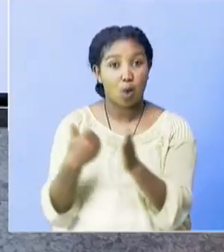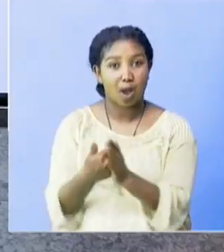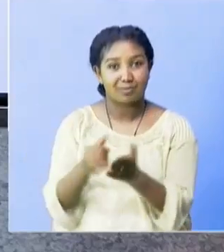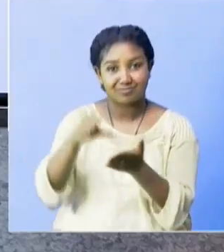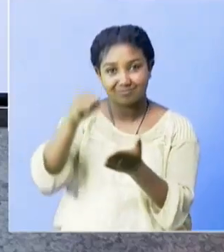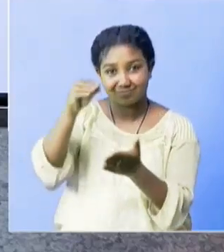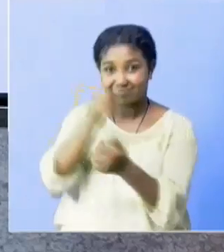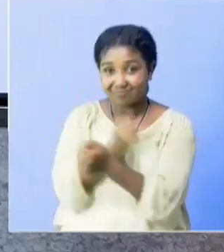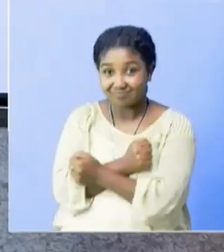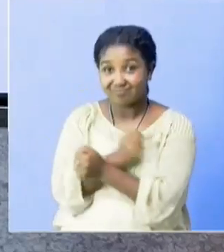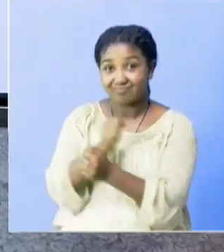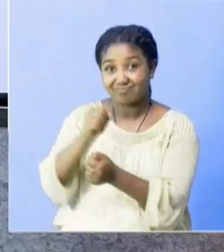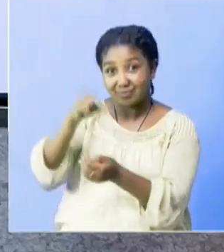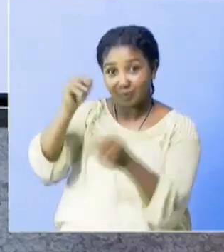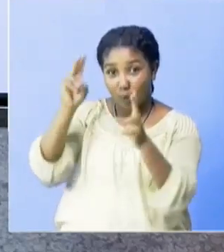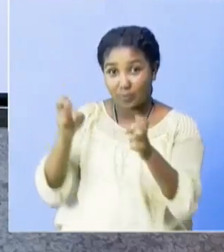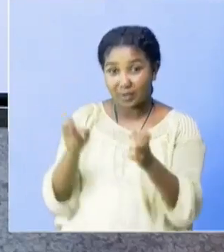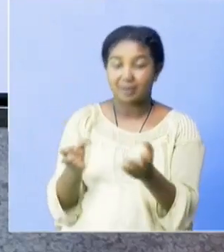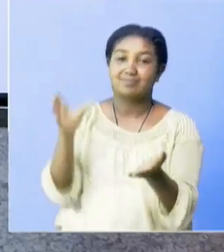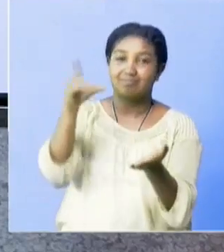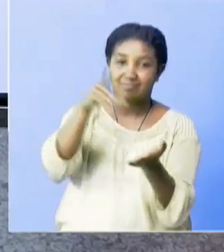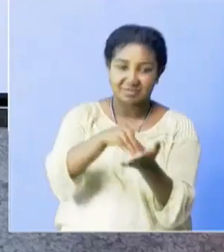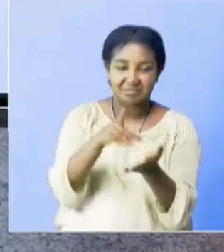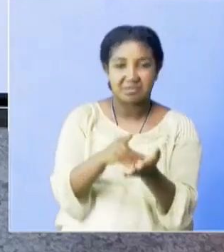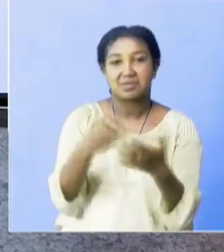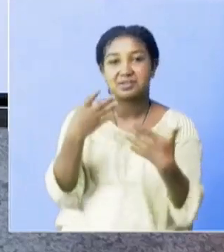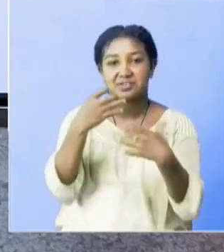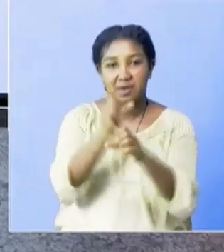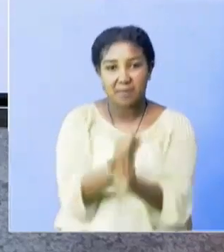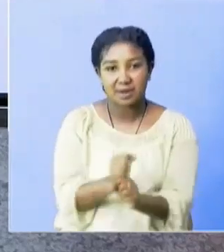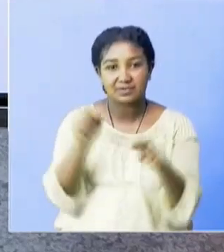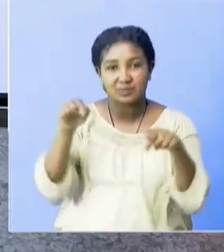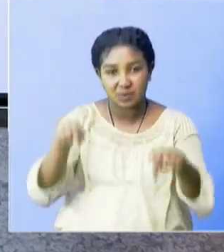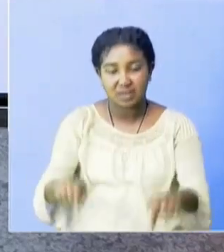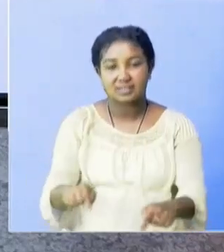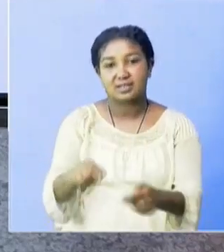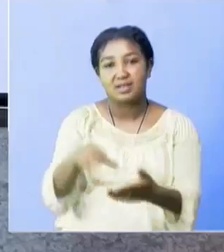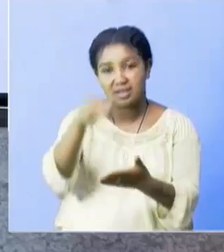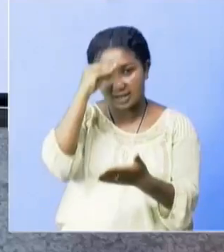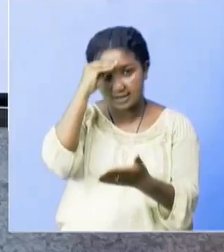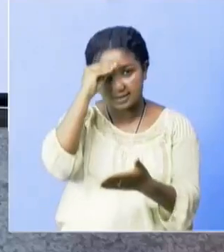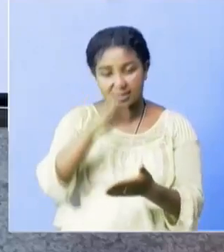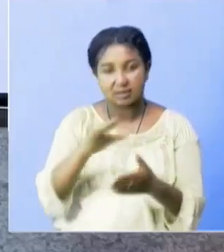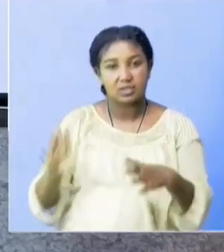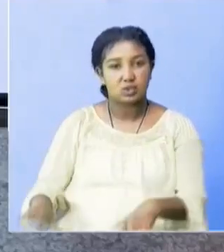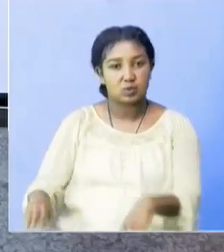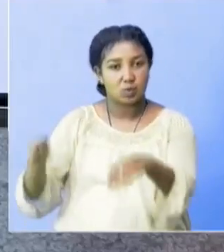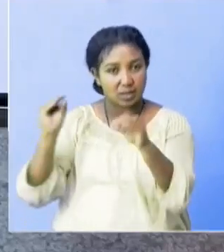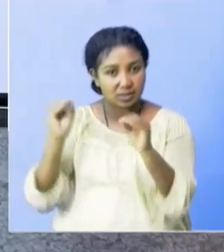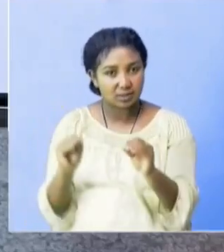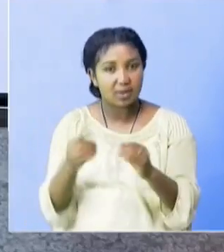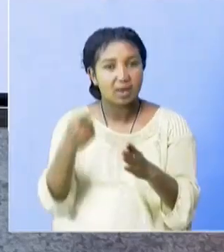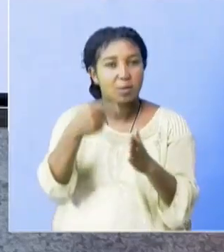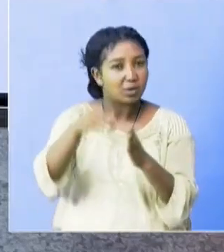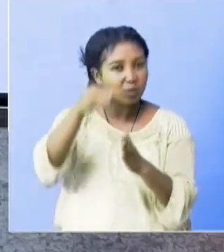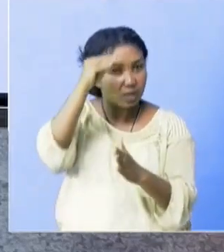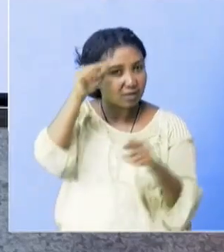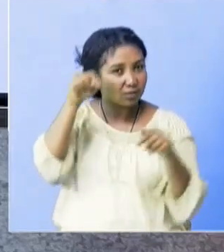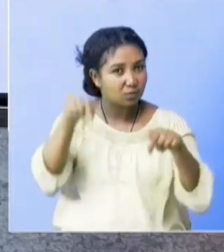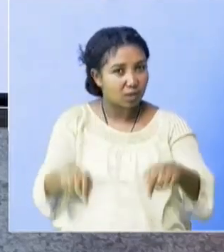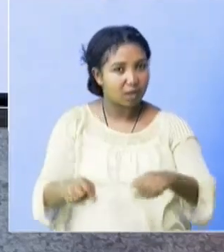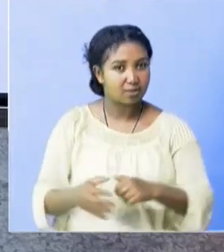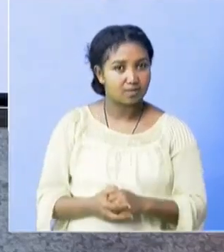the topic. Let us revise or summarize our today's lesson. Students, what we learned